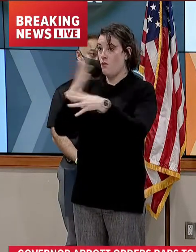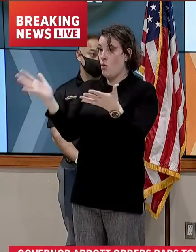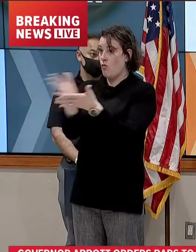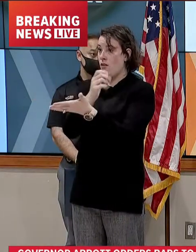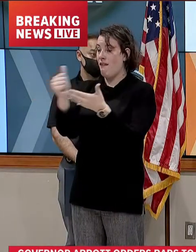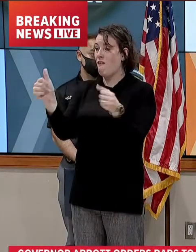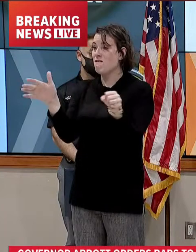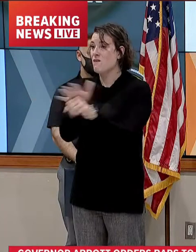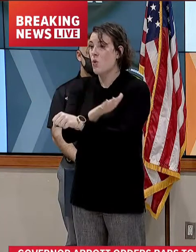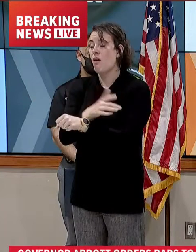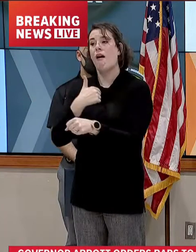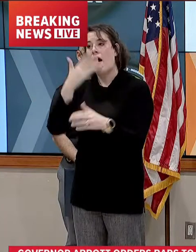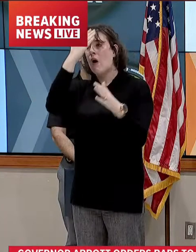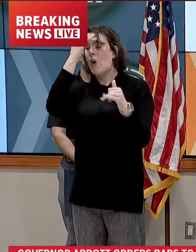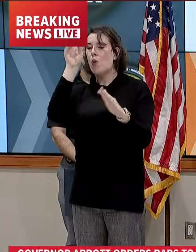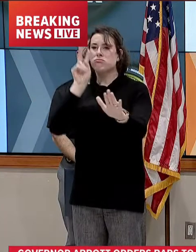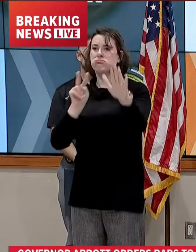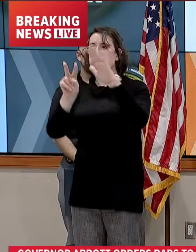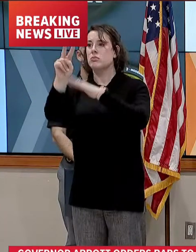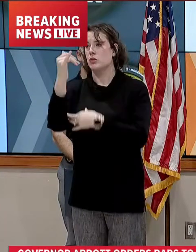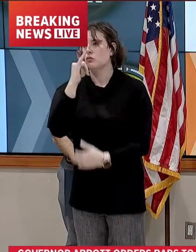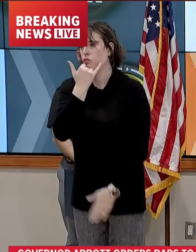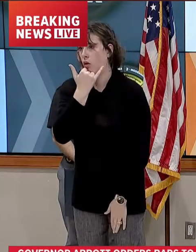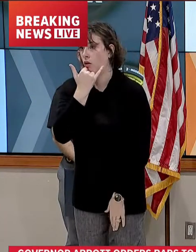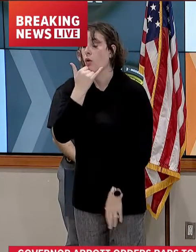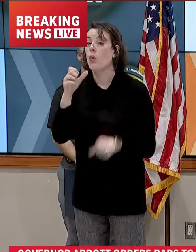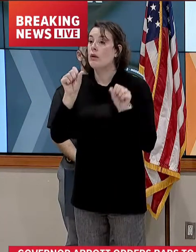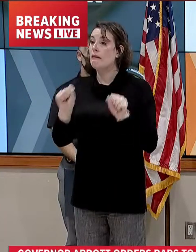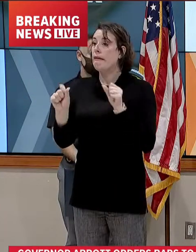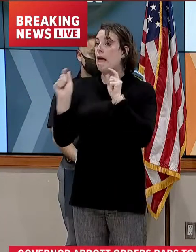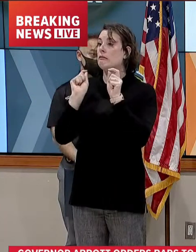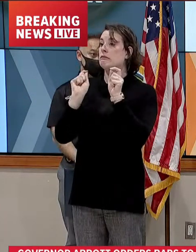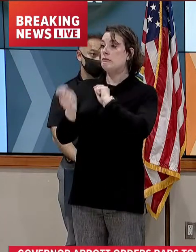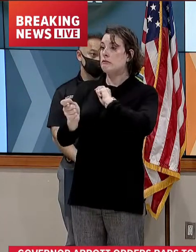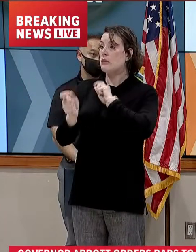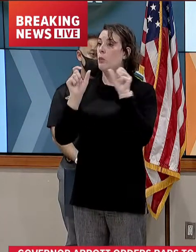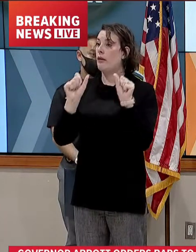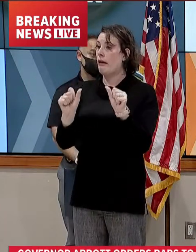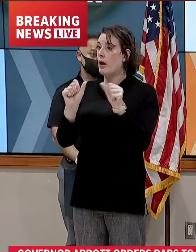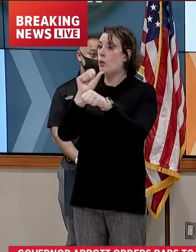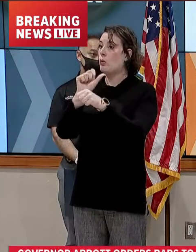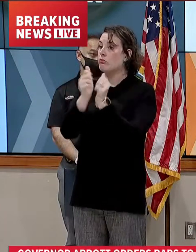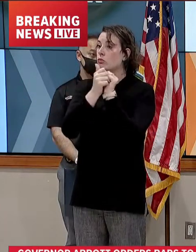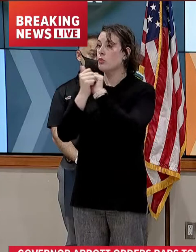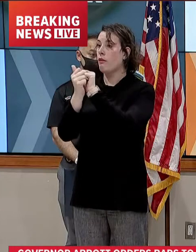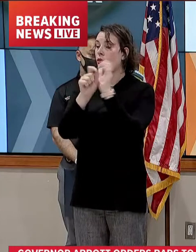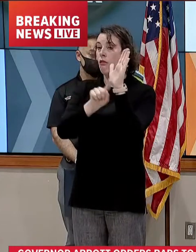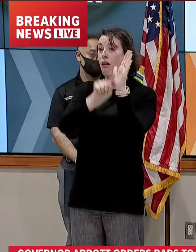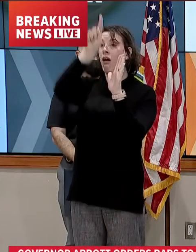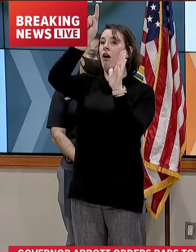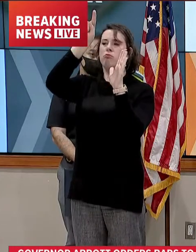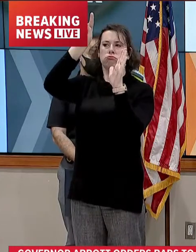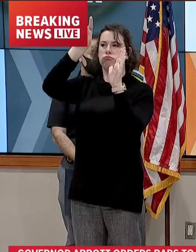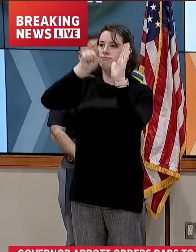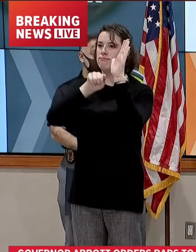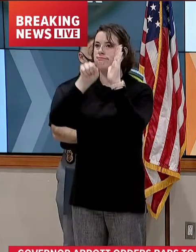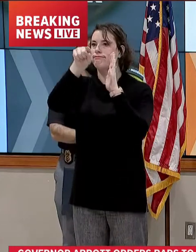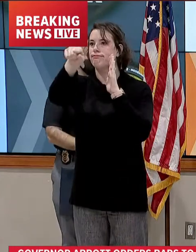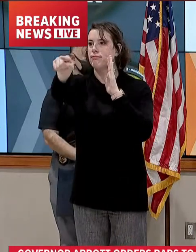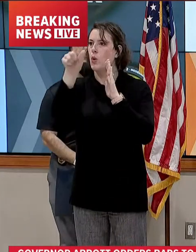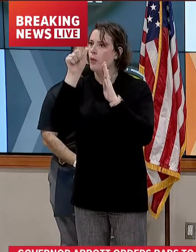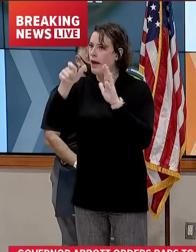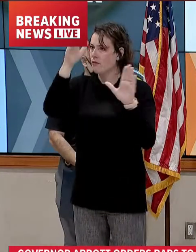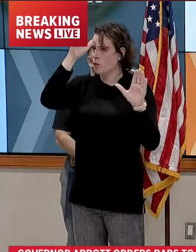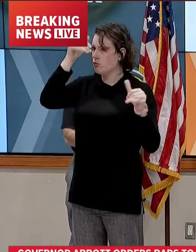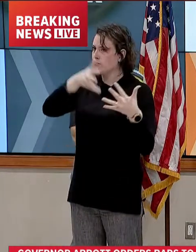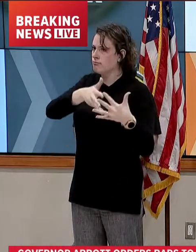capacity. I hope we're wrong. Let's make that be wrong. Let's work together and flatten this curve. We have got to buckle down. And Judge,